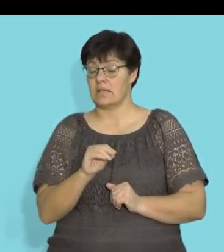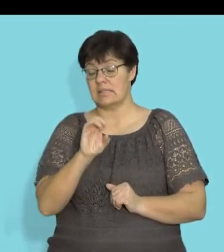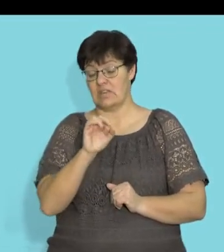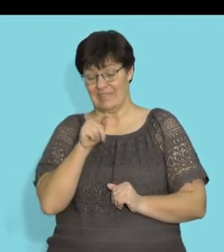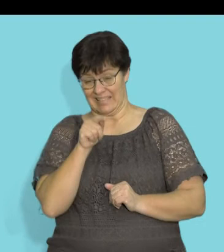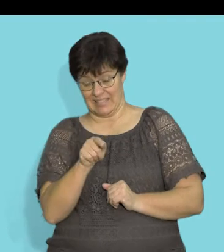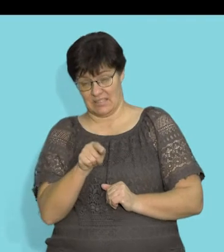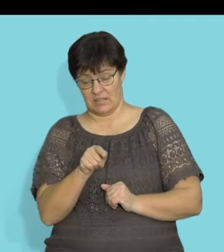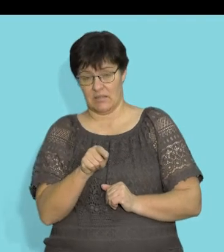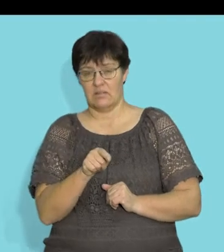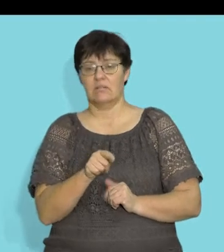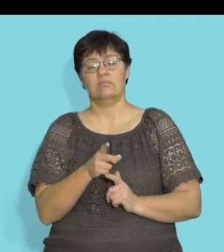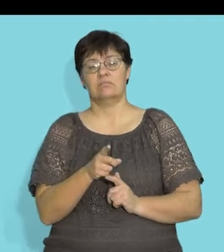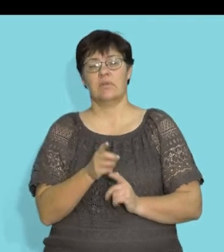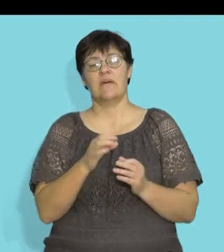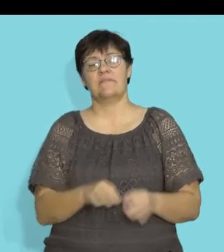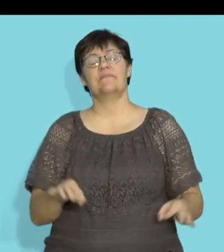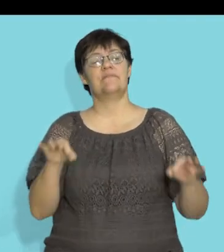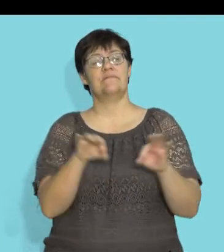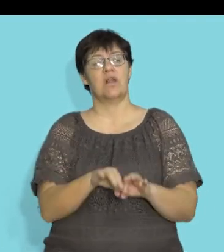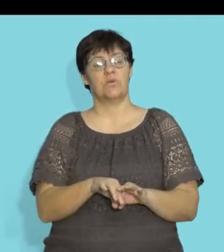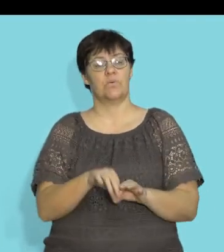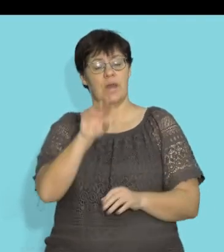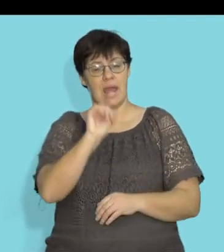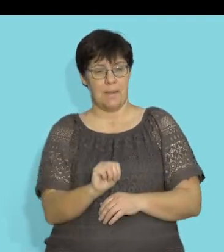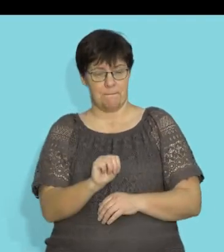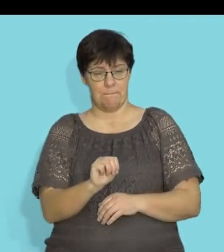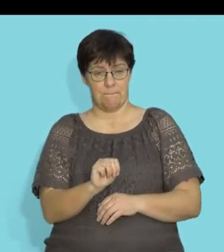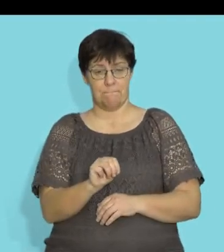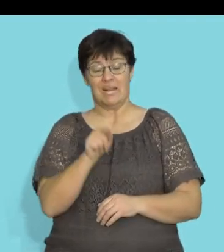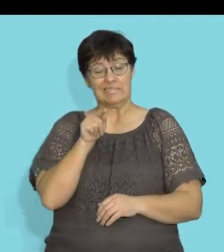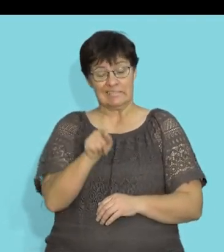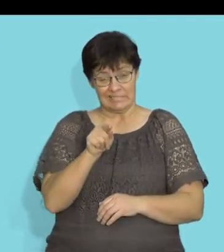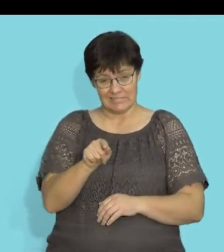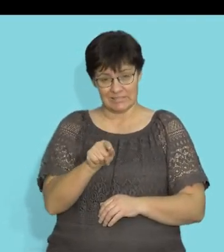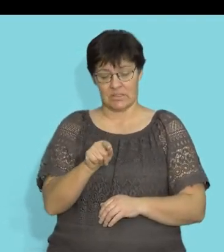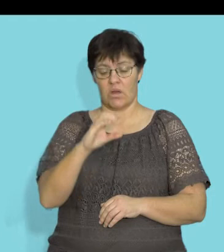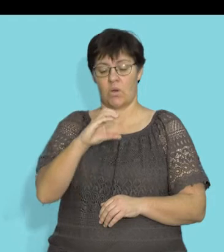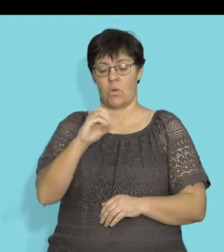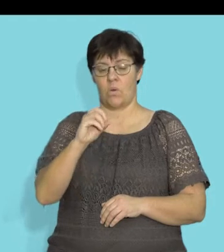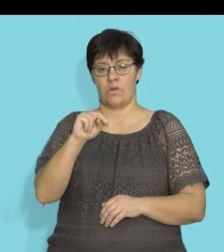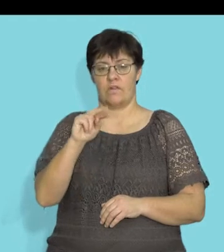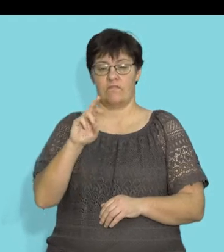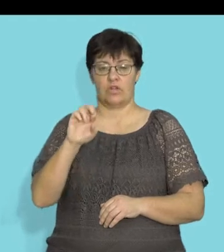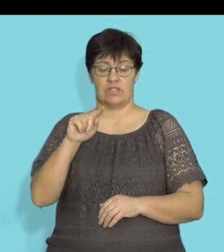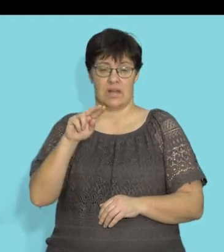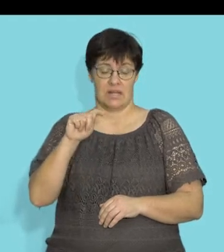this series, and we've been asked for what values of m is this series